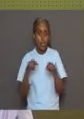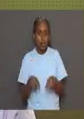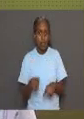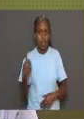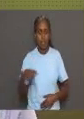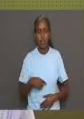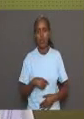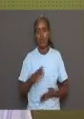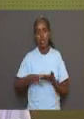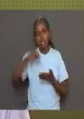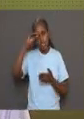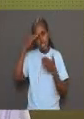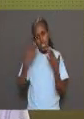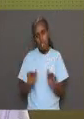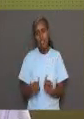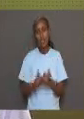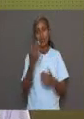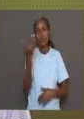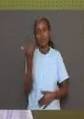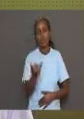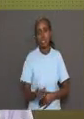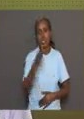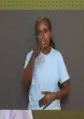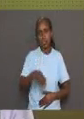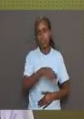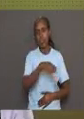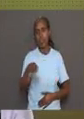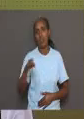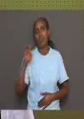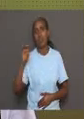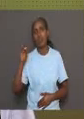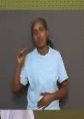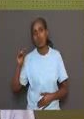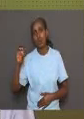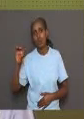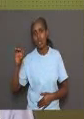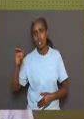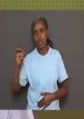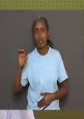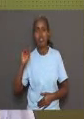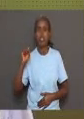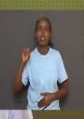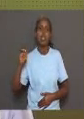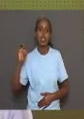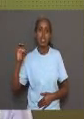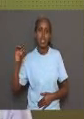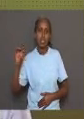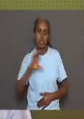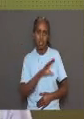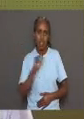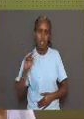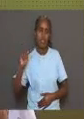Today, we have learned how to sketch the graphs of a cosecant,